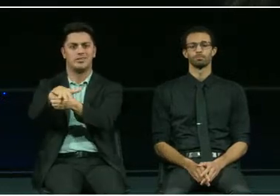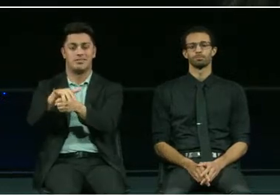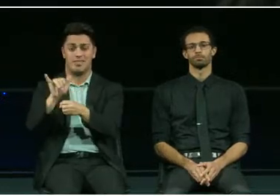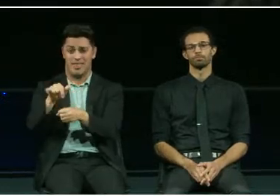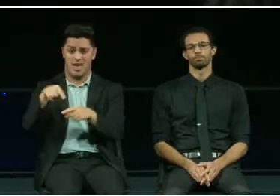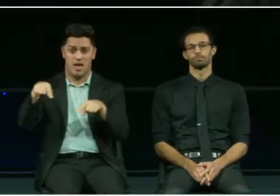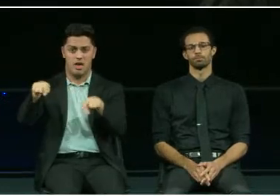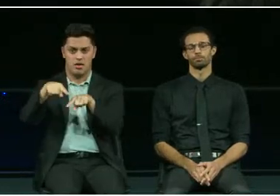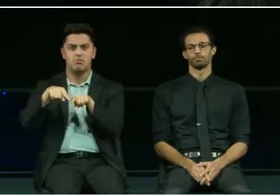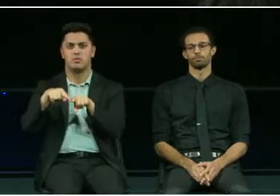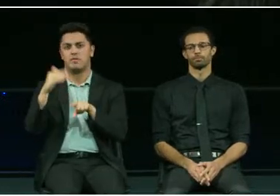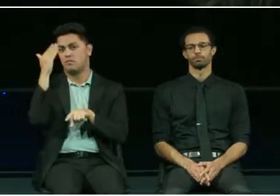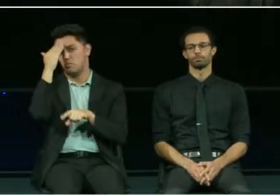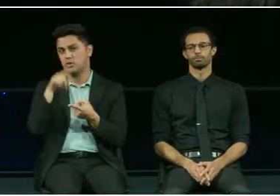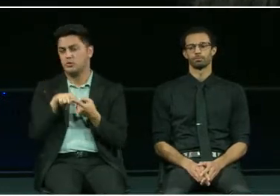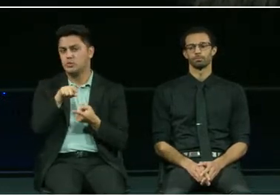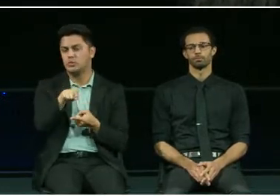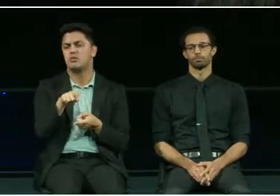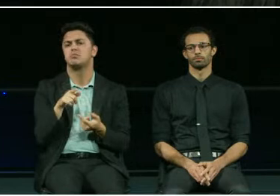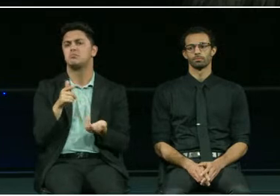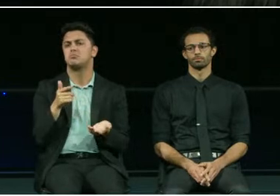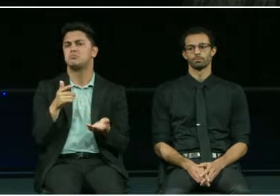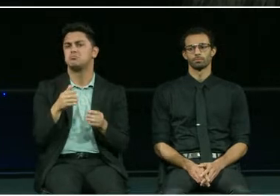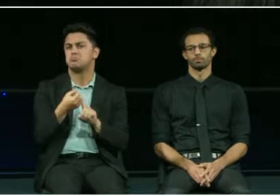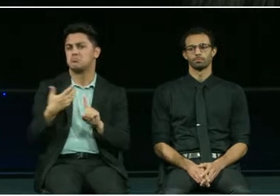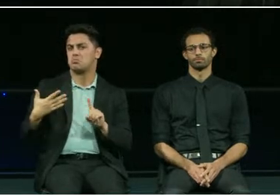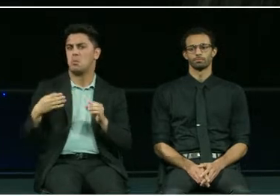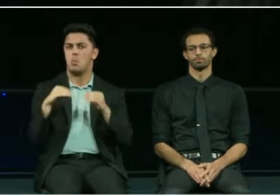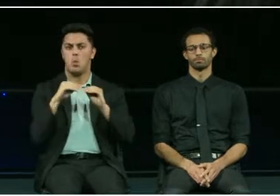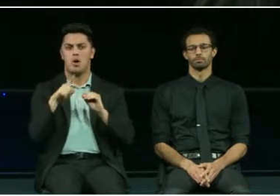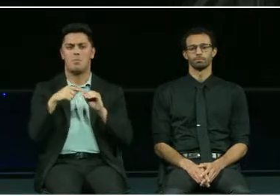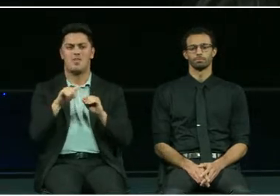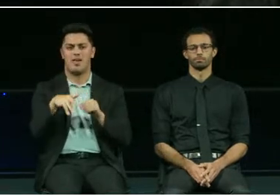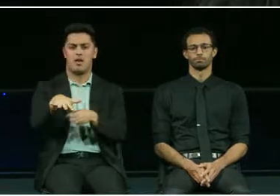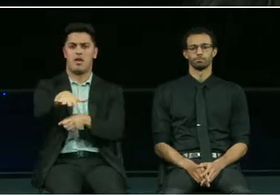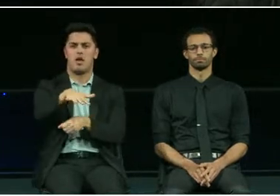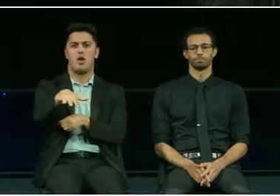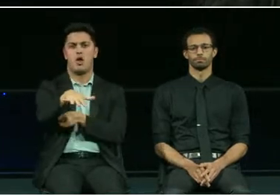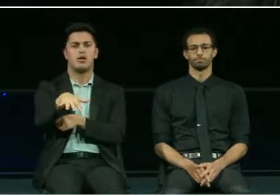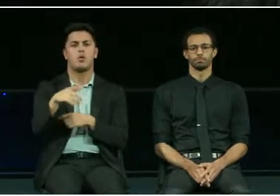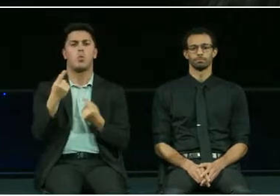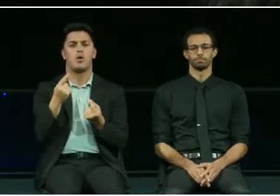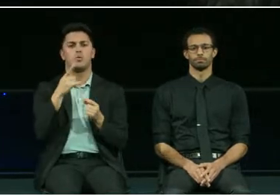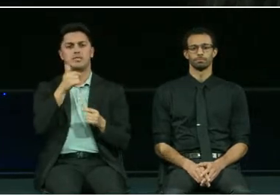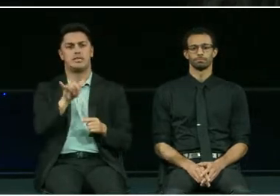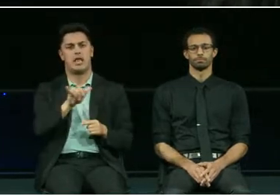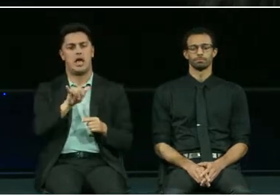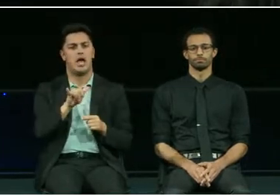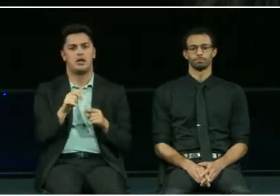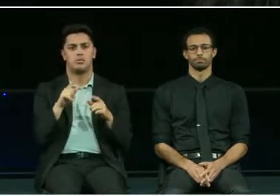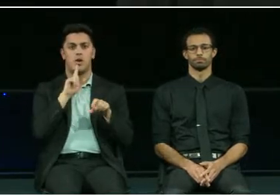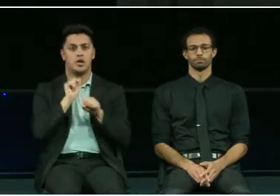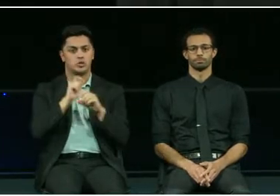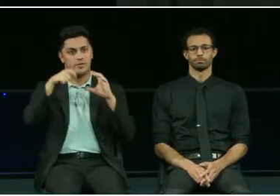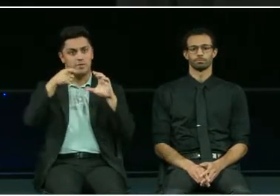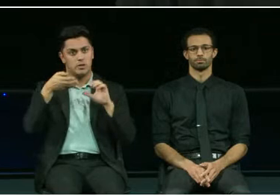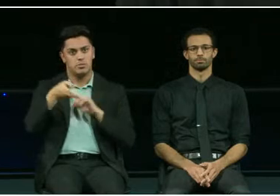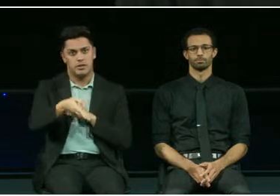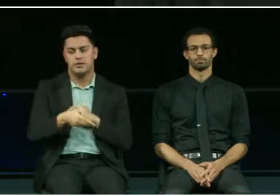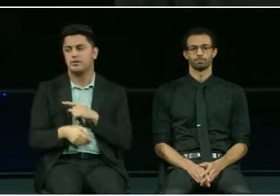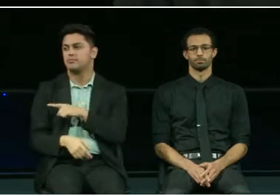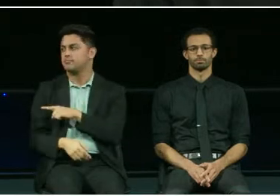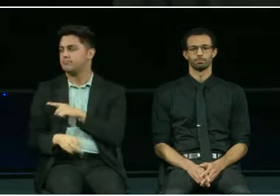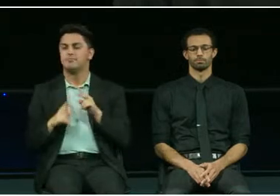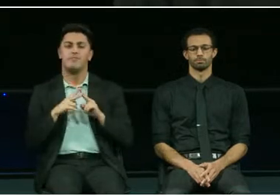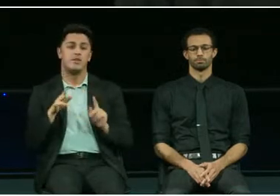is familiar to you. Can you talk a little bit more about this area and what it was like to actually film there?